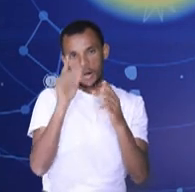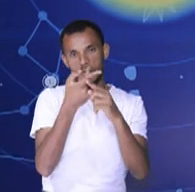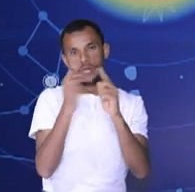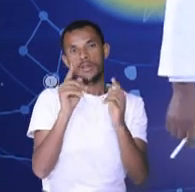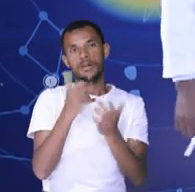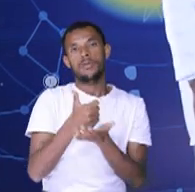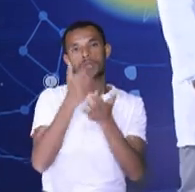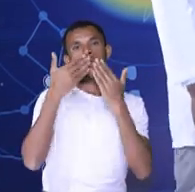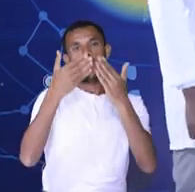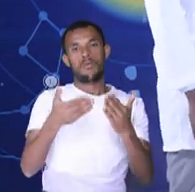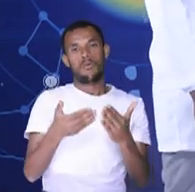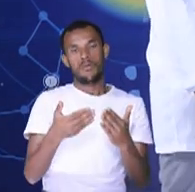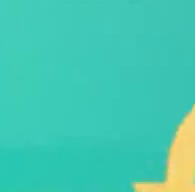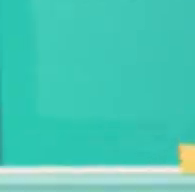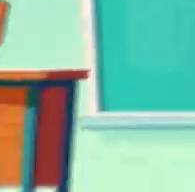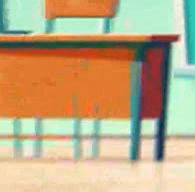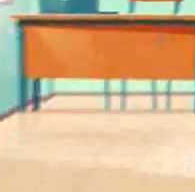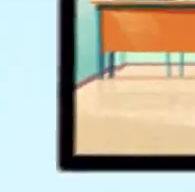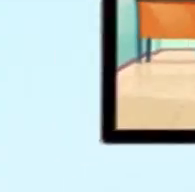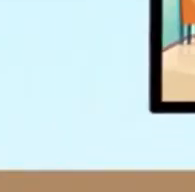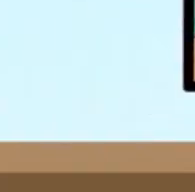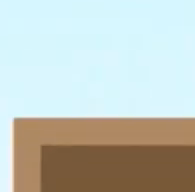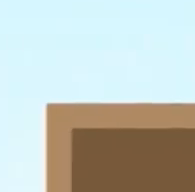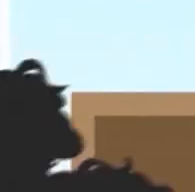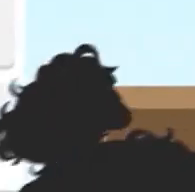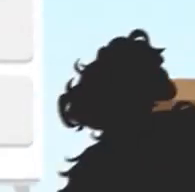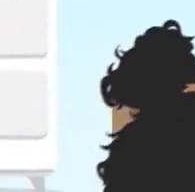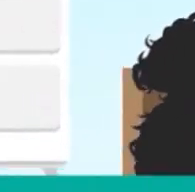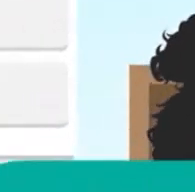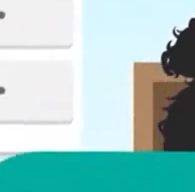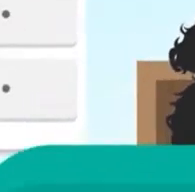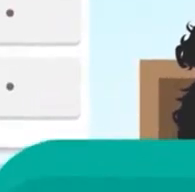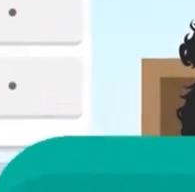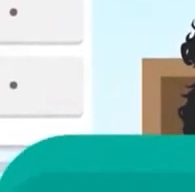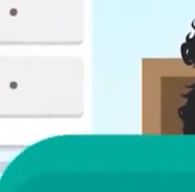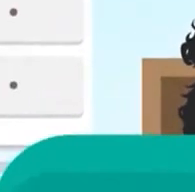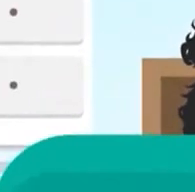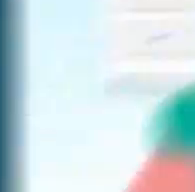different references. Thank you for the time.